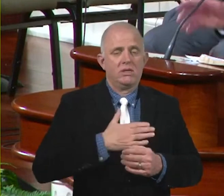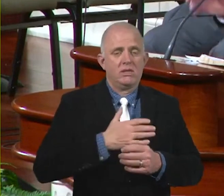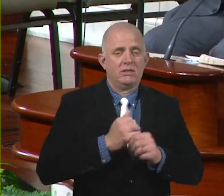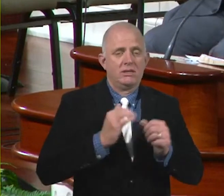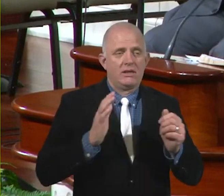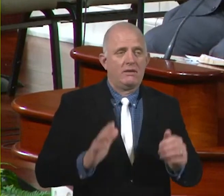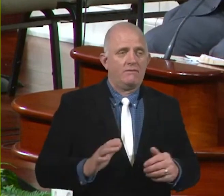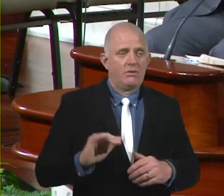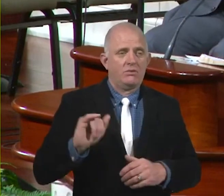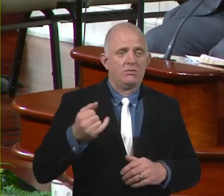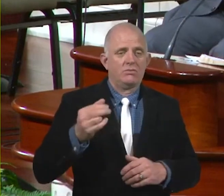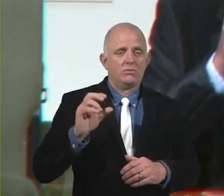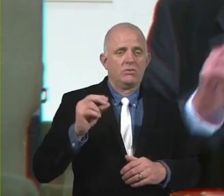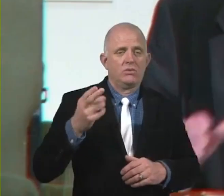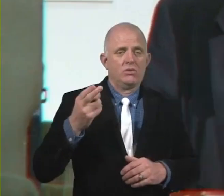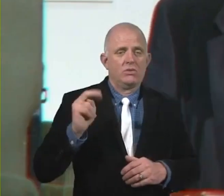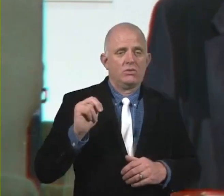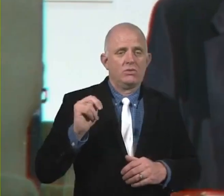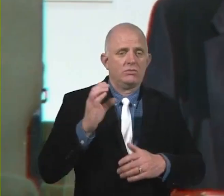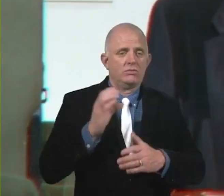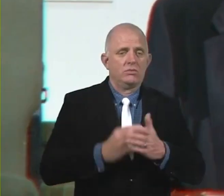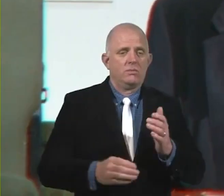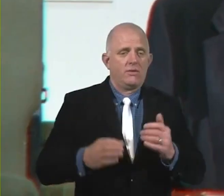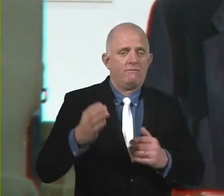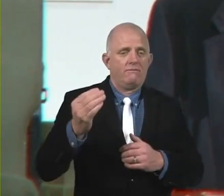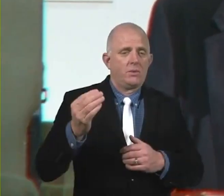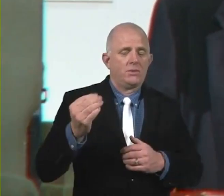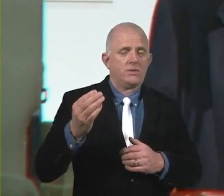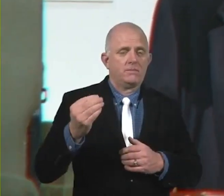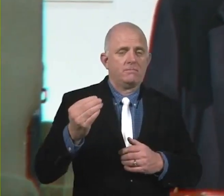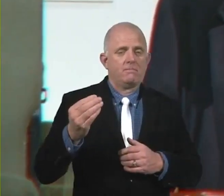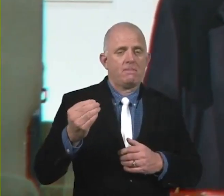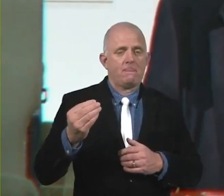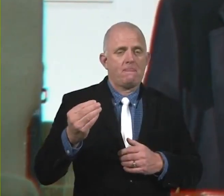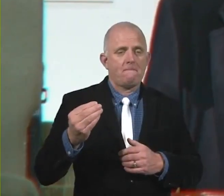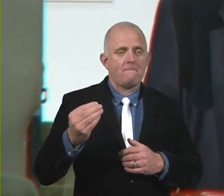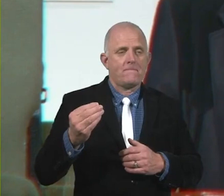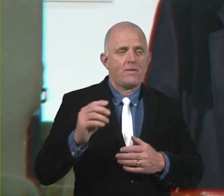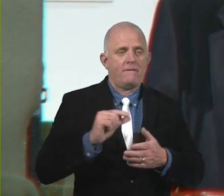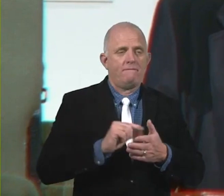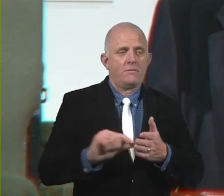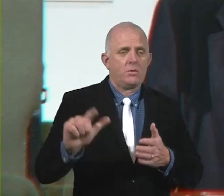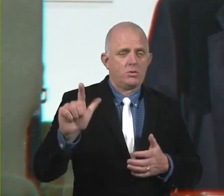John. And it's in chapter 14, and it's verse